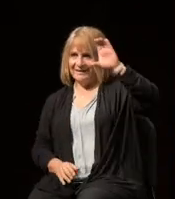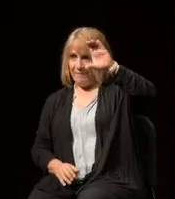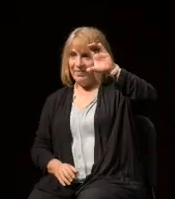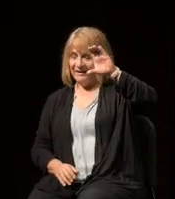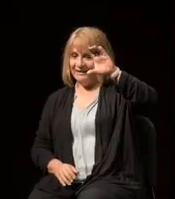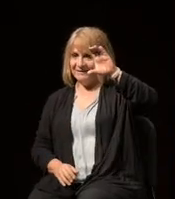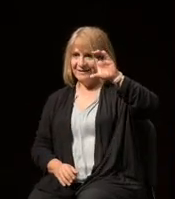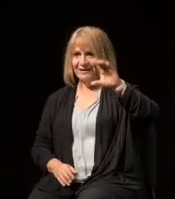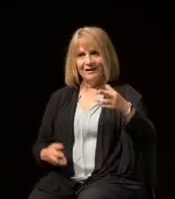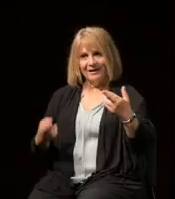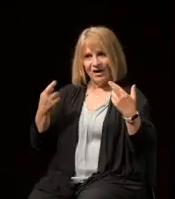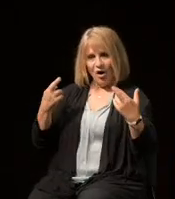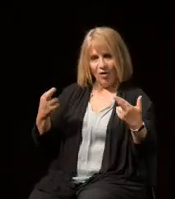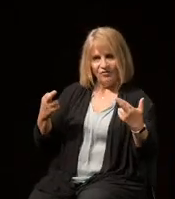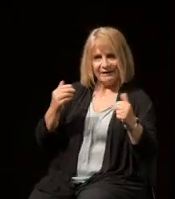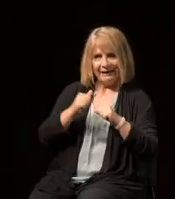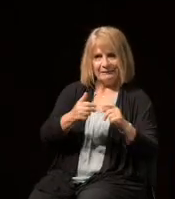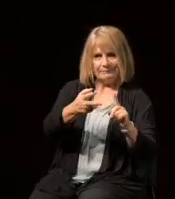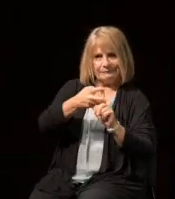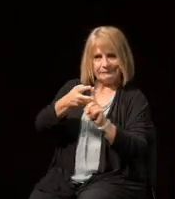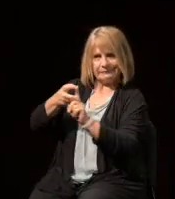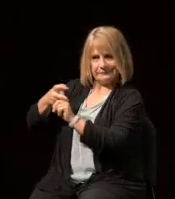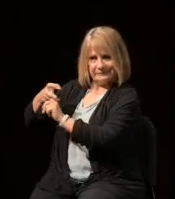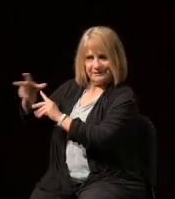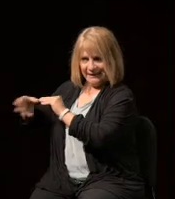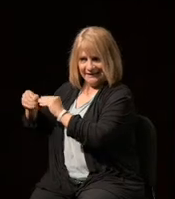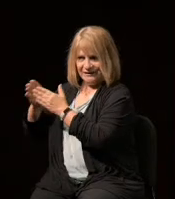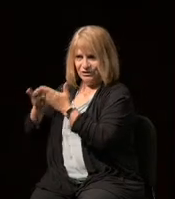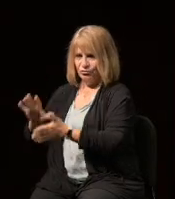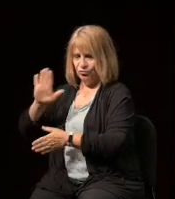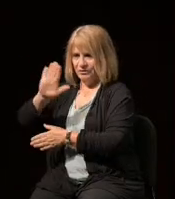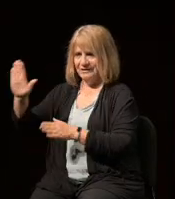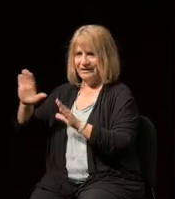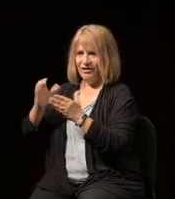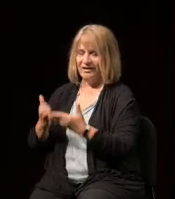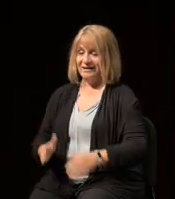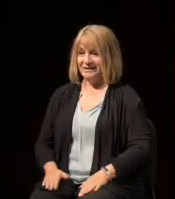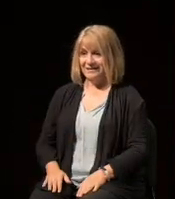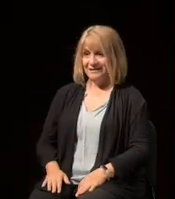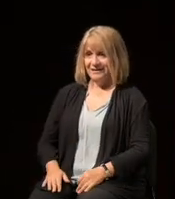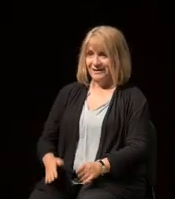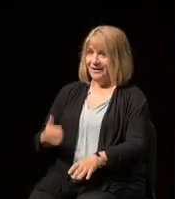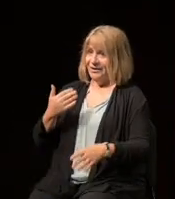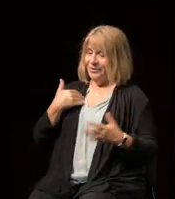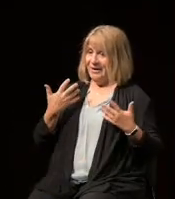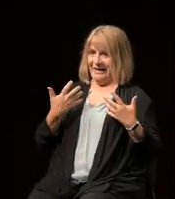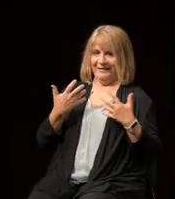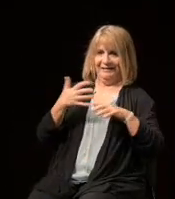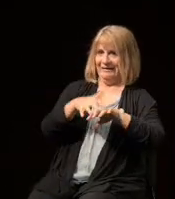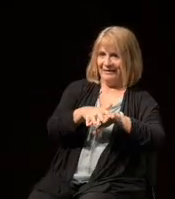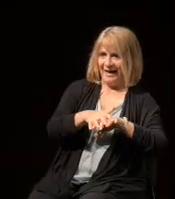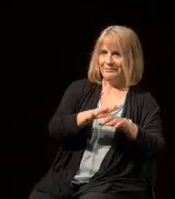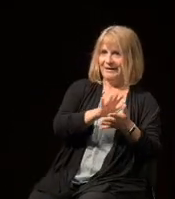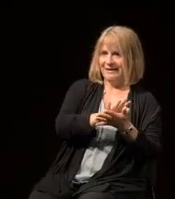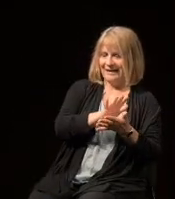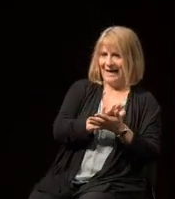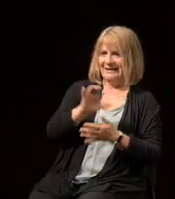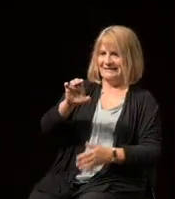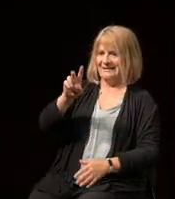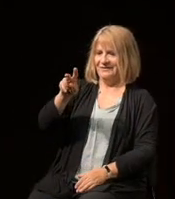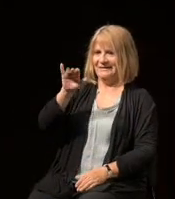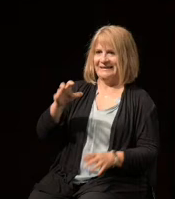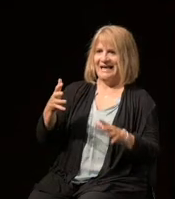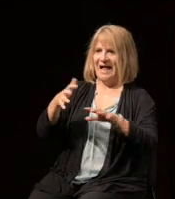will hopefully help recruit additional students into that class. We had an alignment academy, a CVC alignment